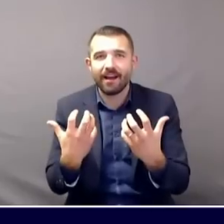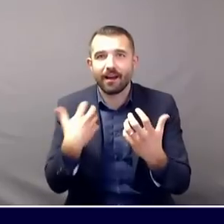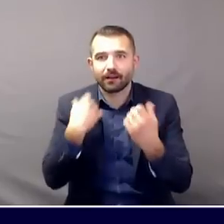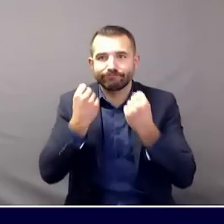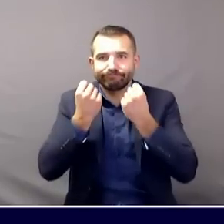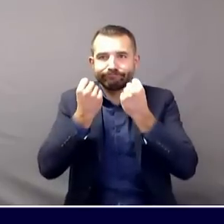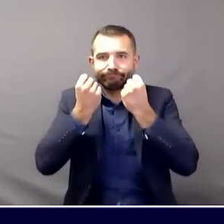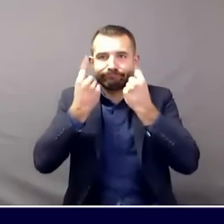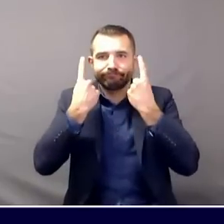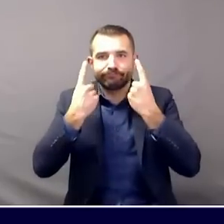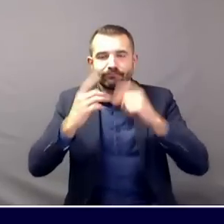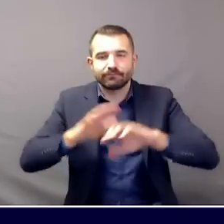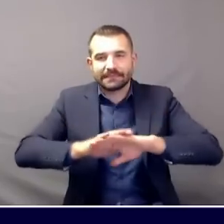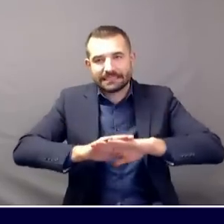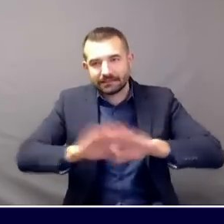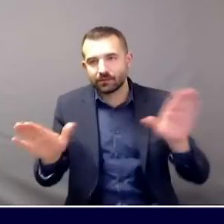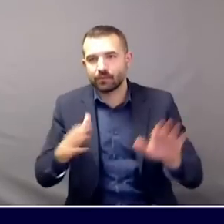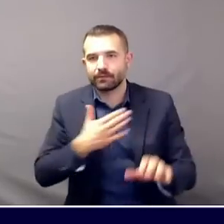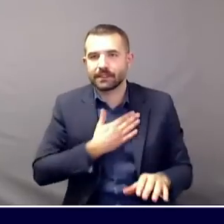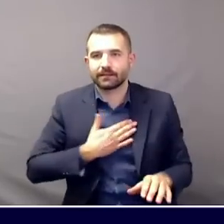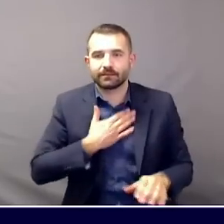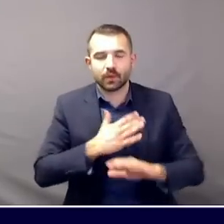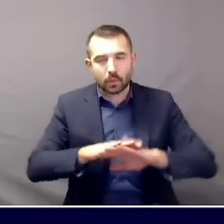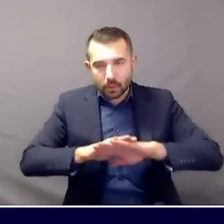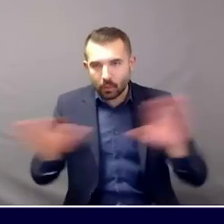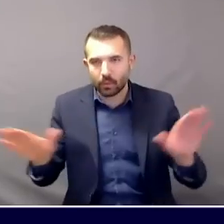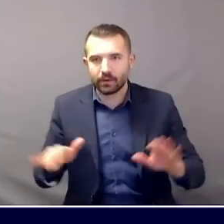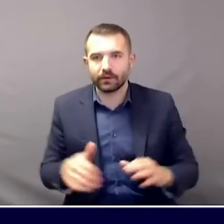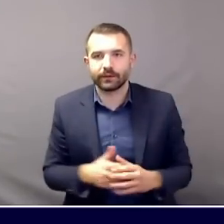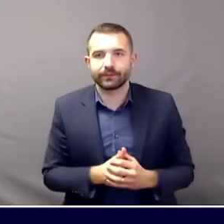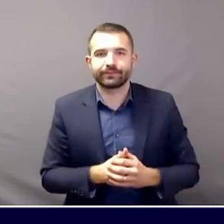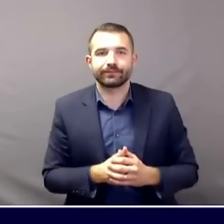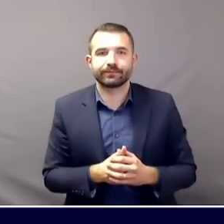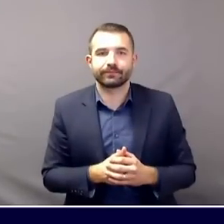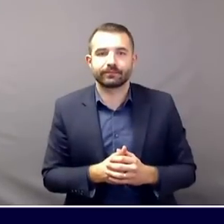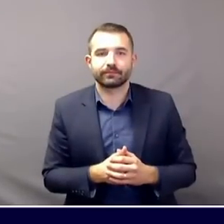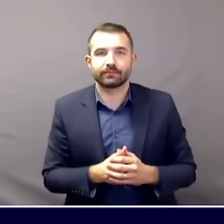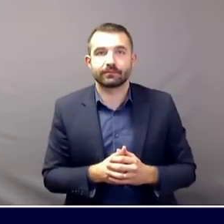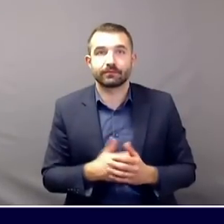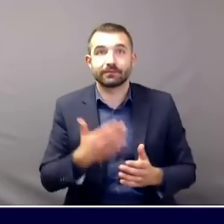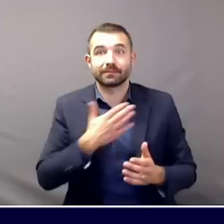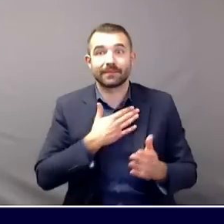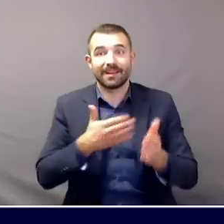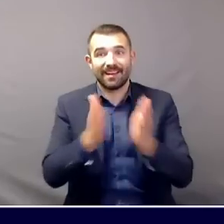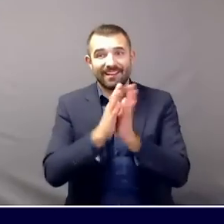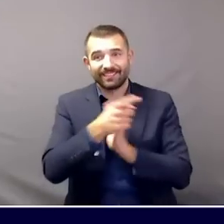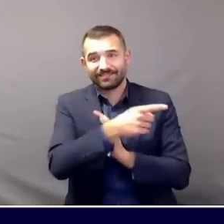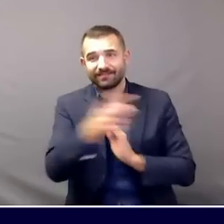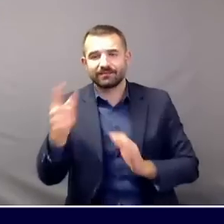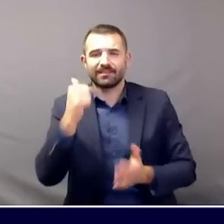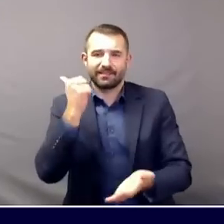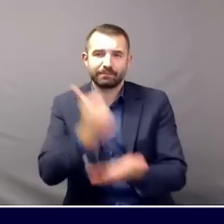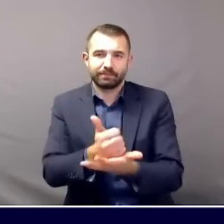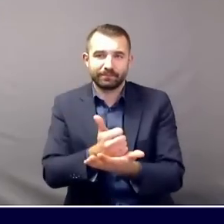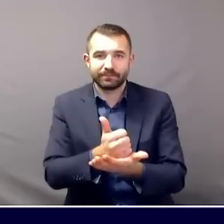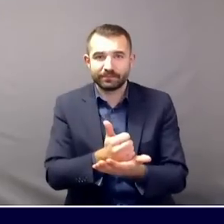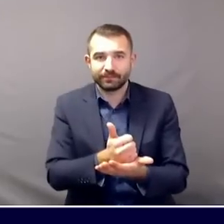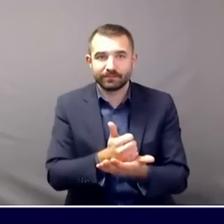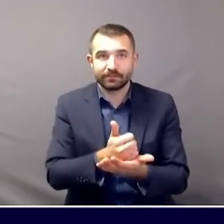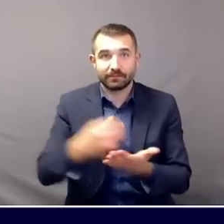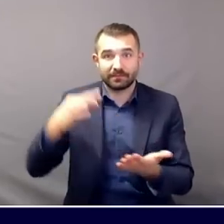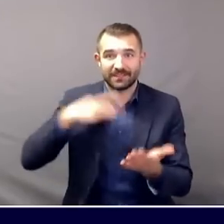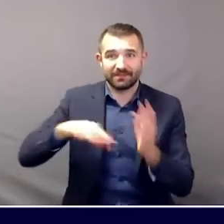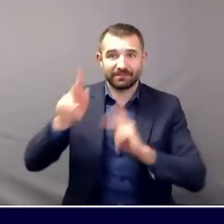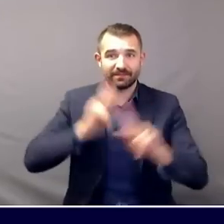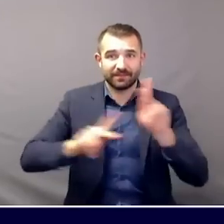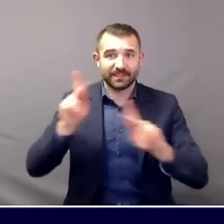happen. We don't want it to happen. So we're asking for the help and advice of Maine people and